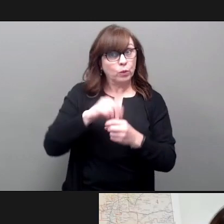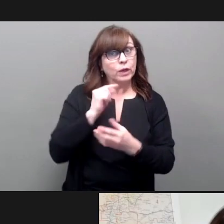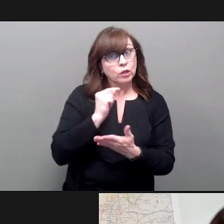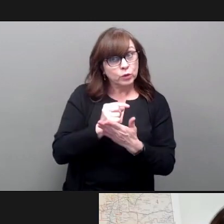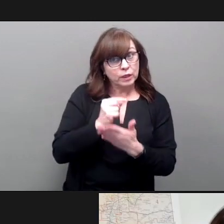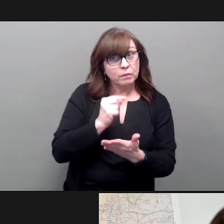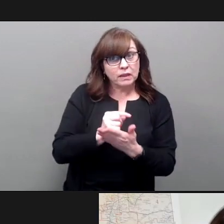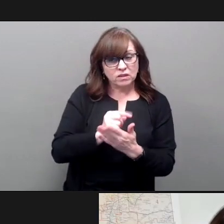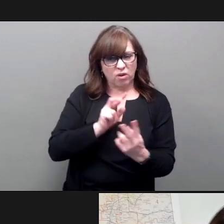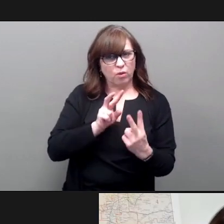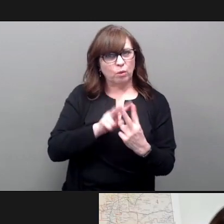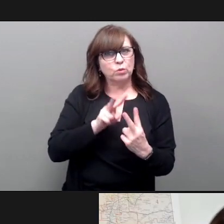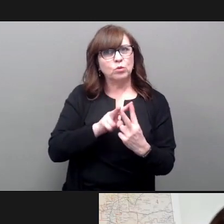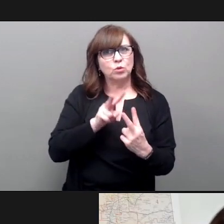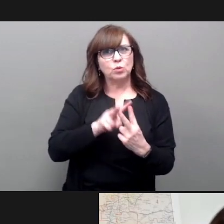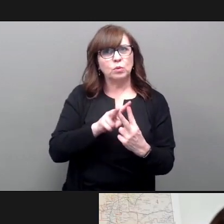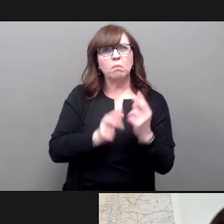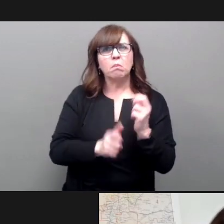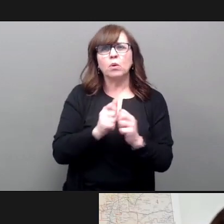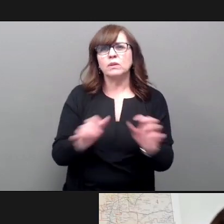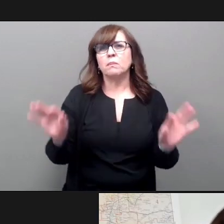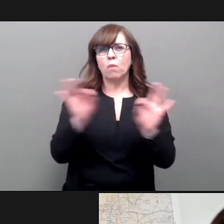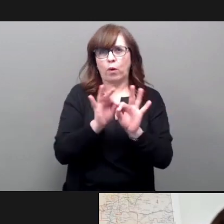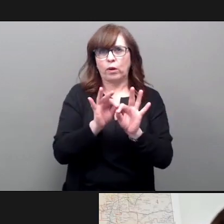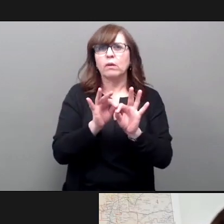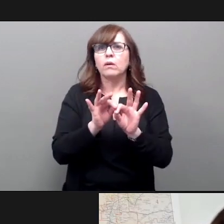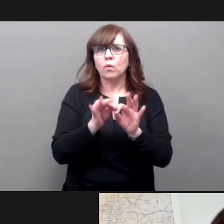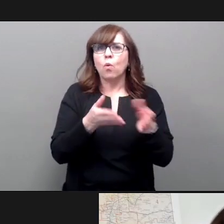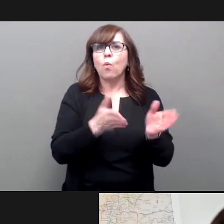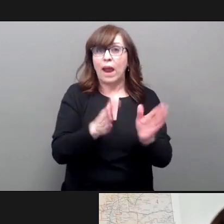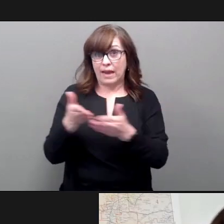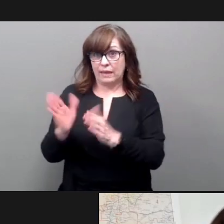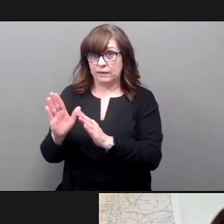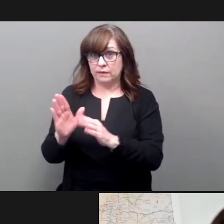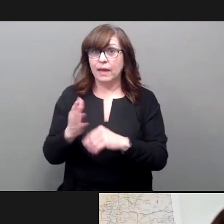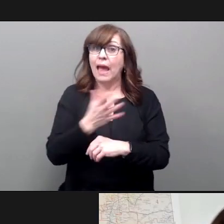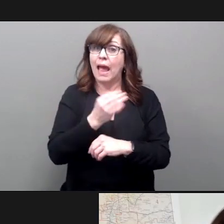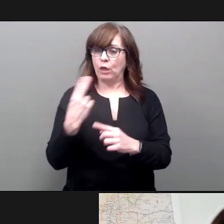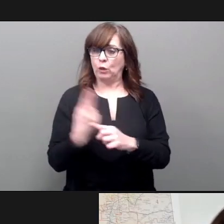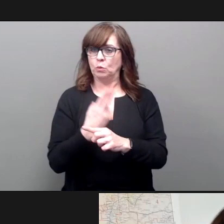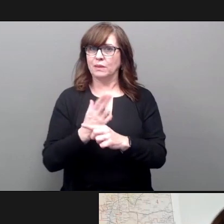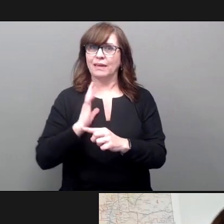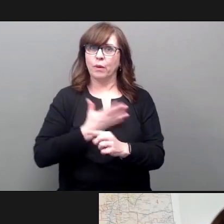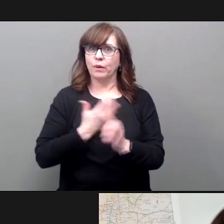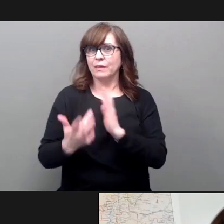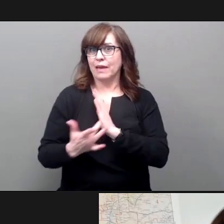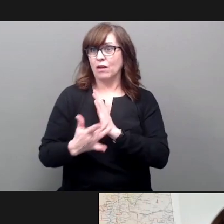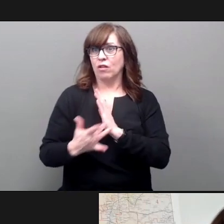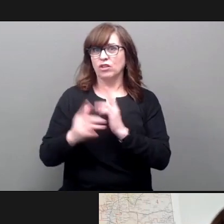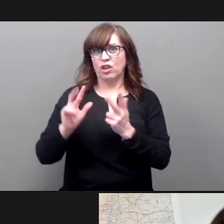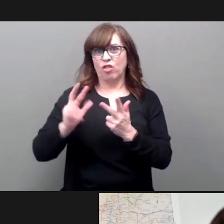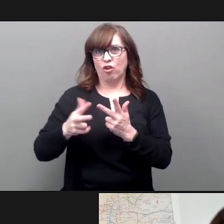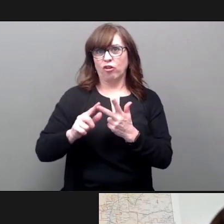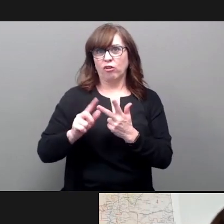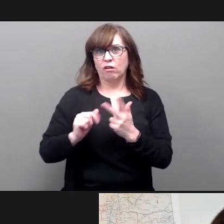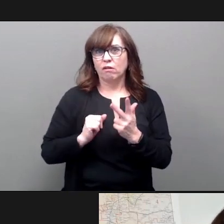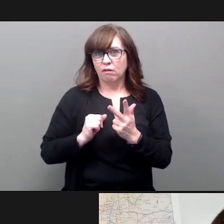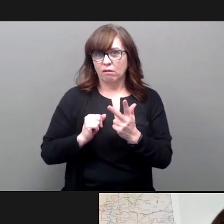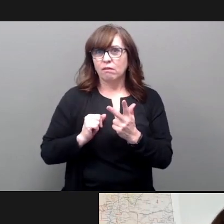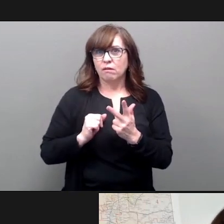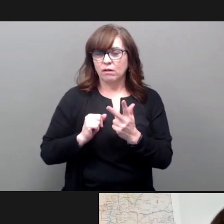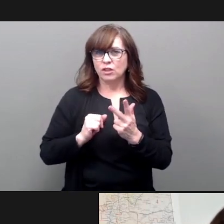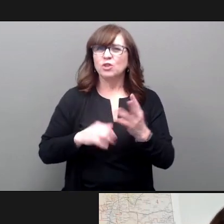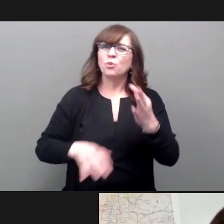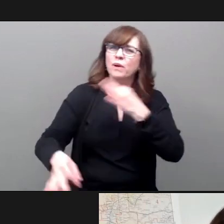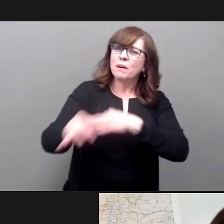two main factors, and then use of technology, the third, to